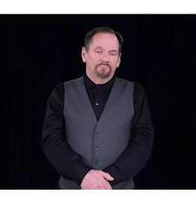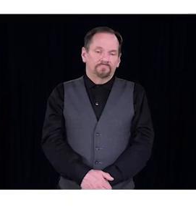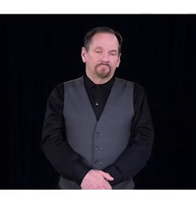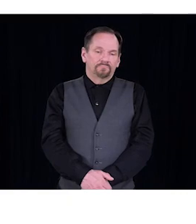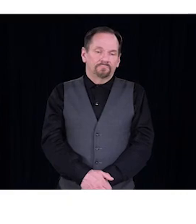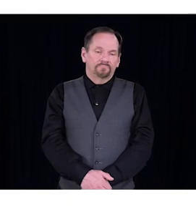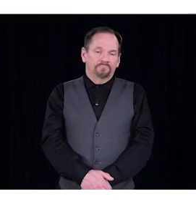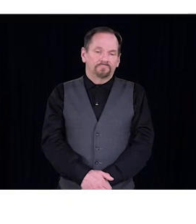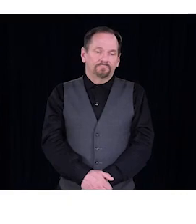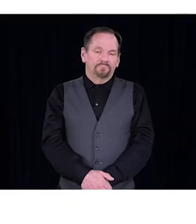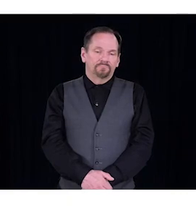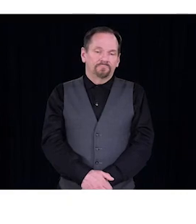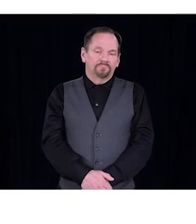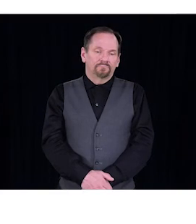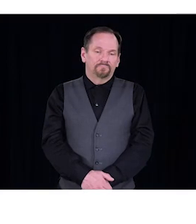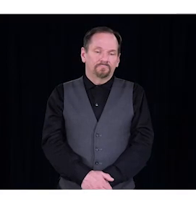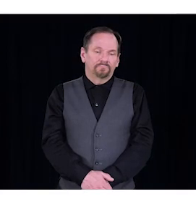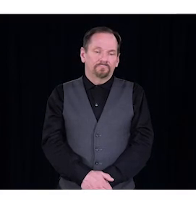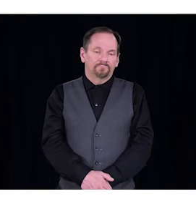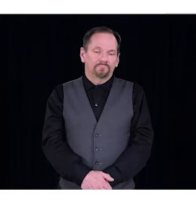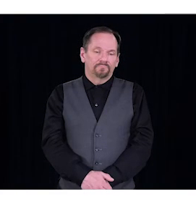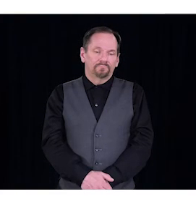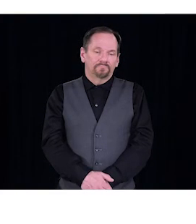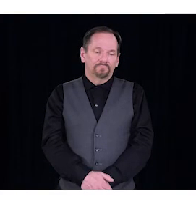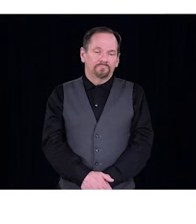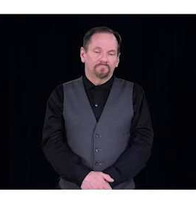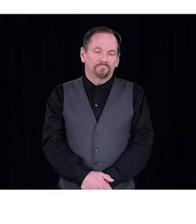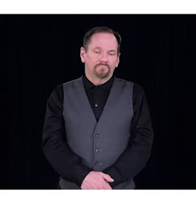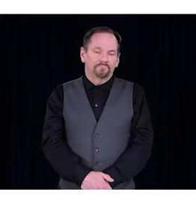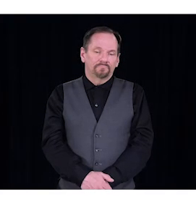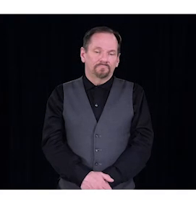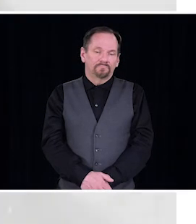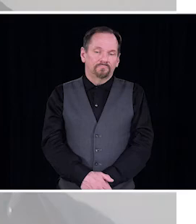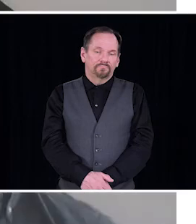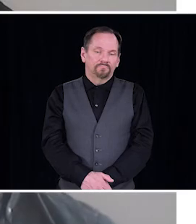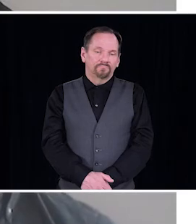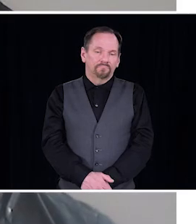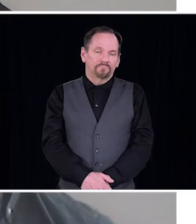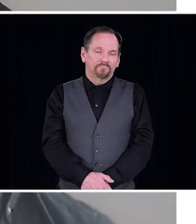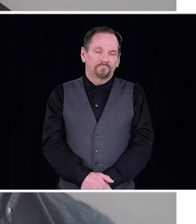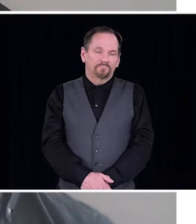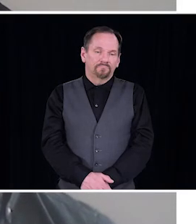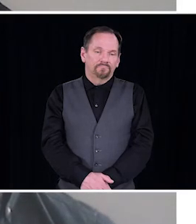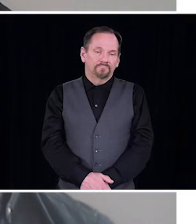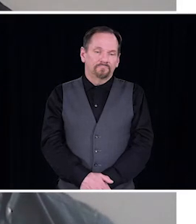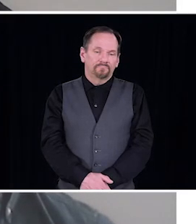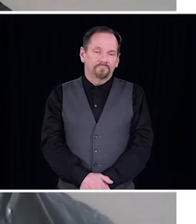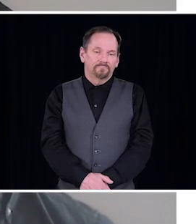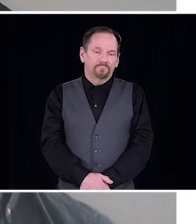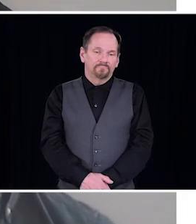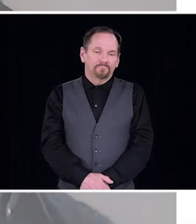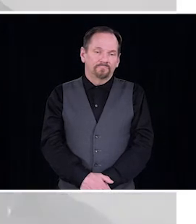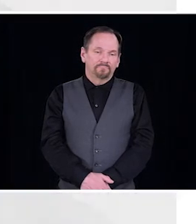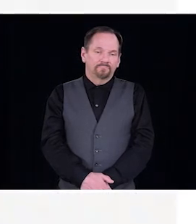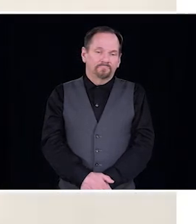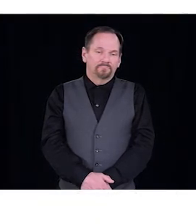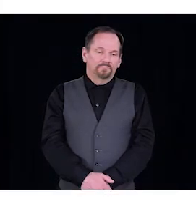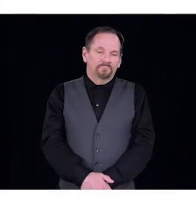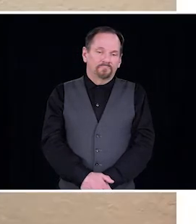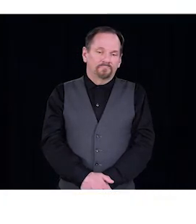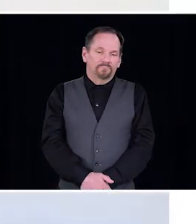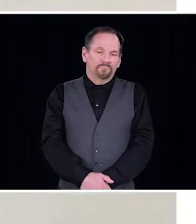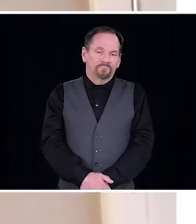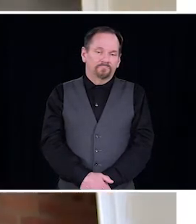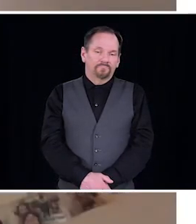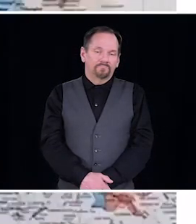across disciplines, cultures, and nations. Mentor those who come after that they can grow and learn and gain confidence. Be a